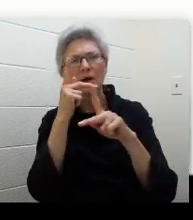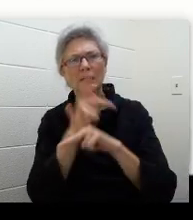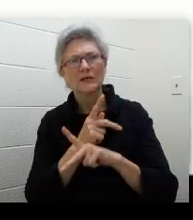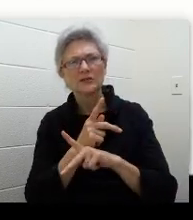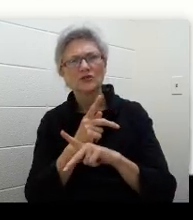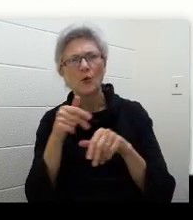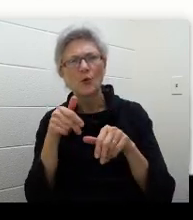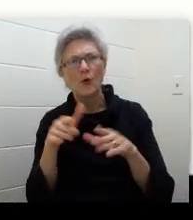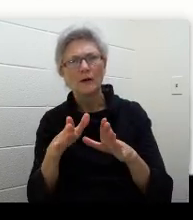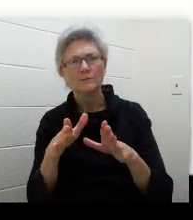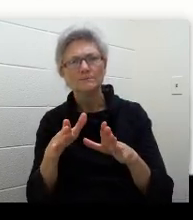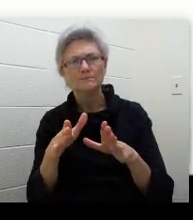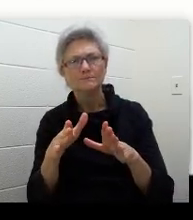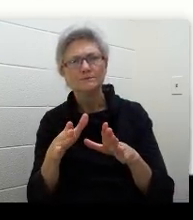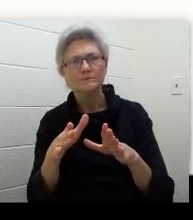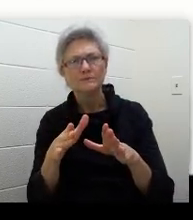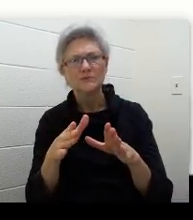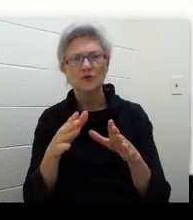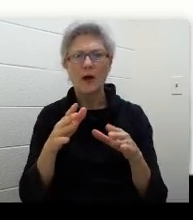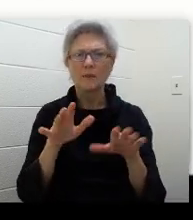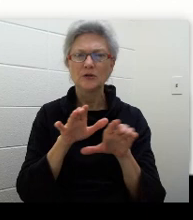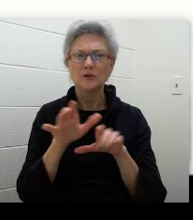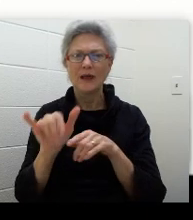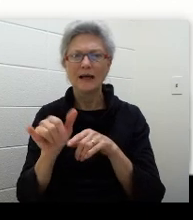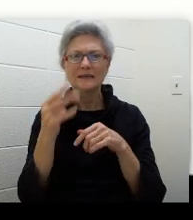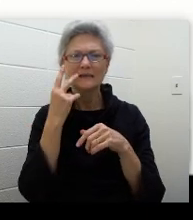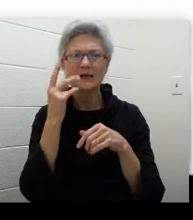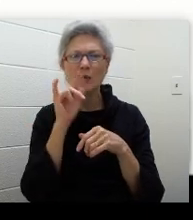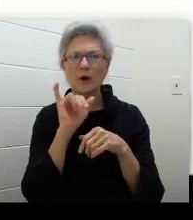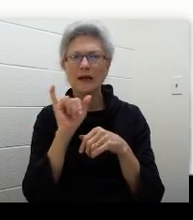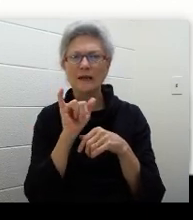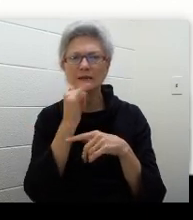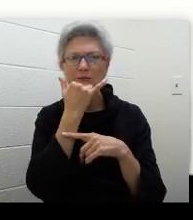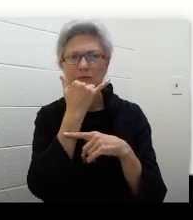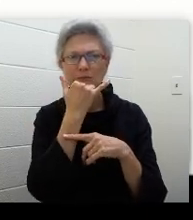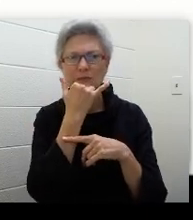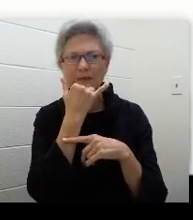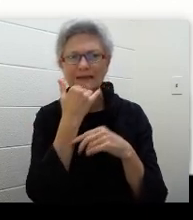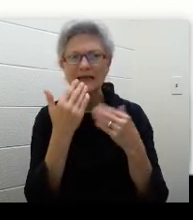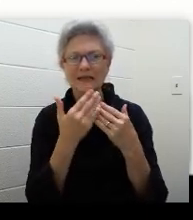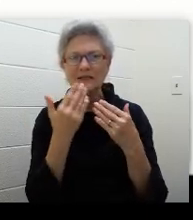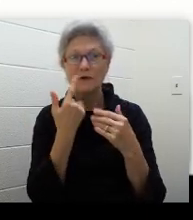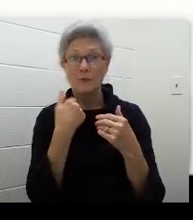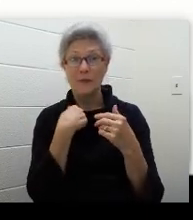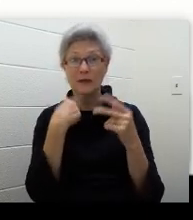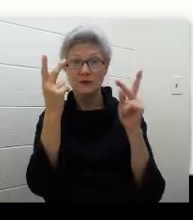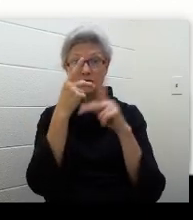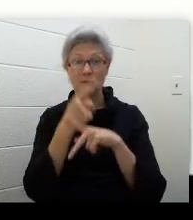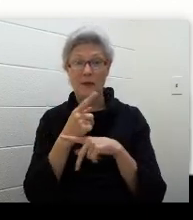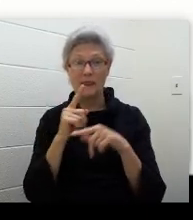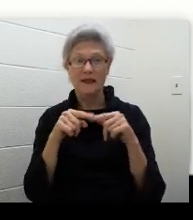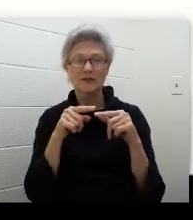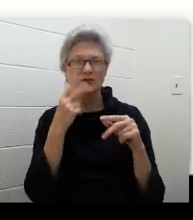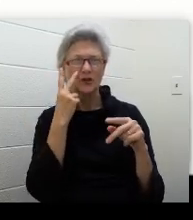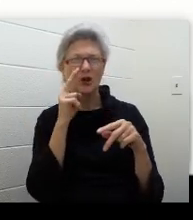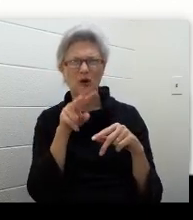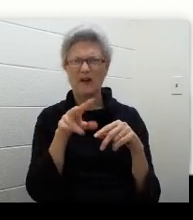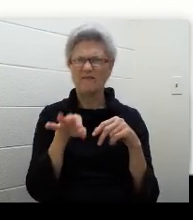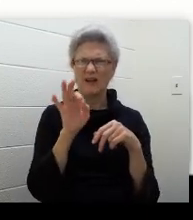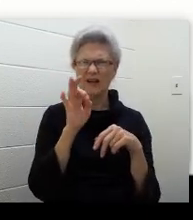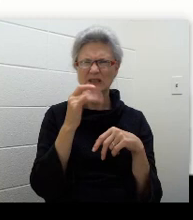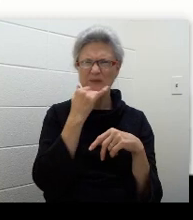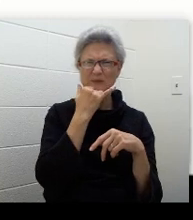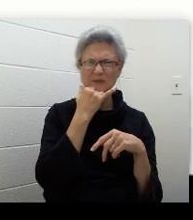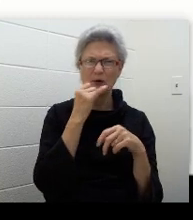what I'm going to do, just so I can kind of see where he made his mistake. It's easier for me to solve it than just to look and try to find his